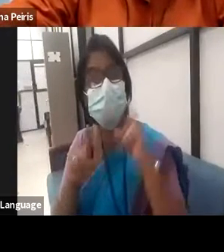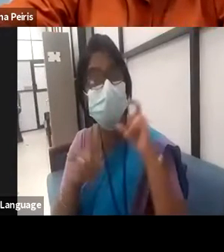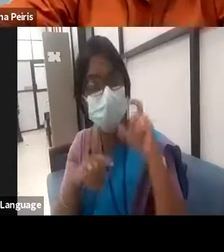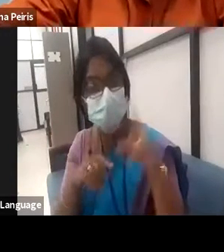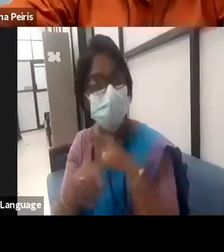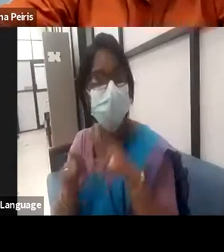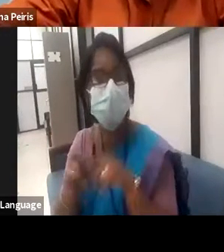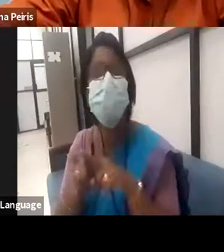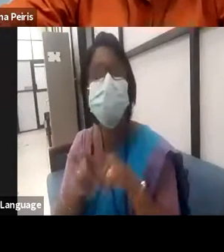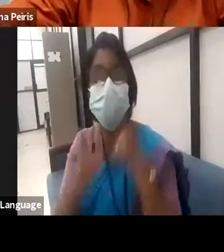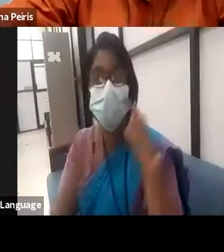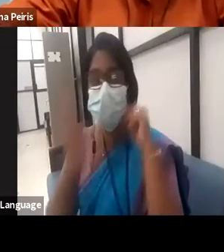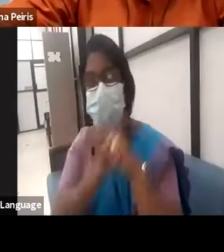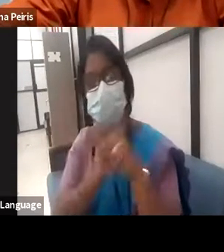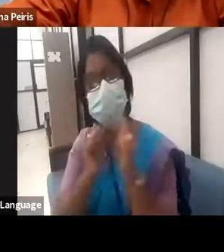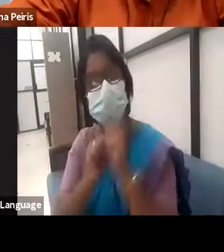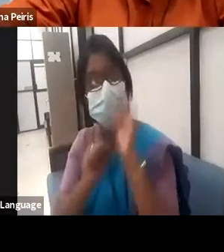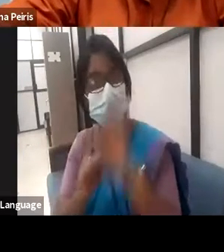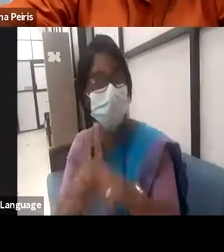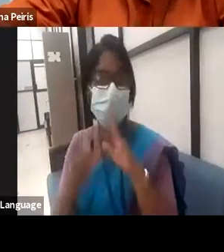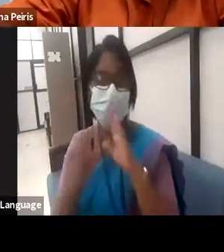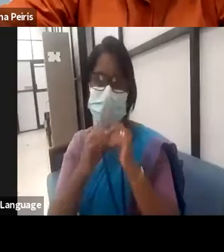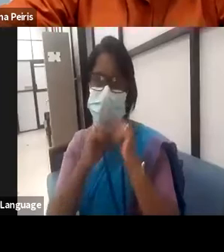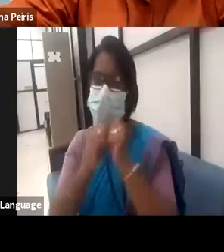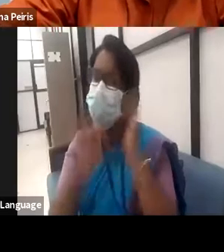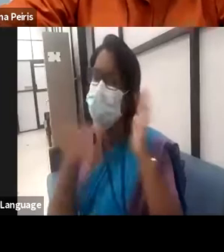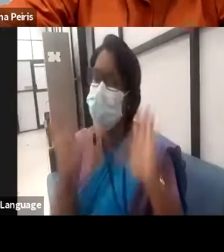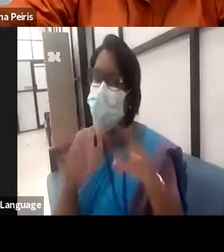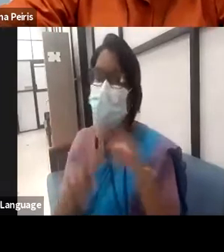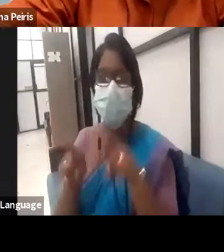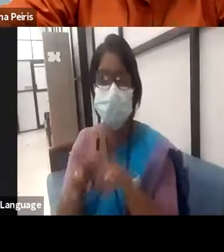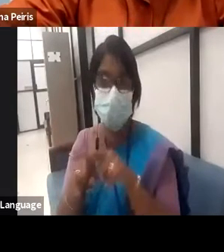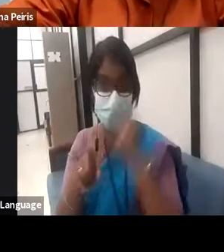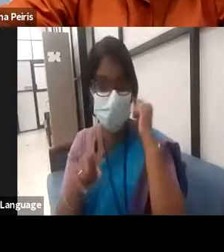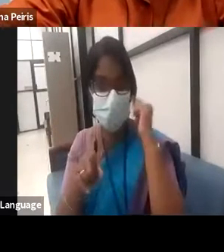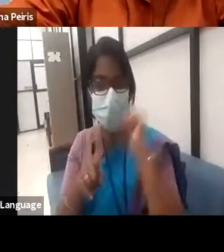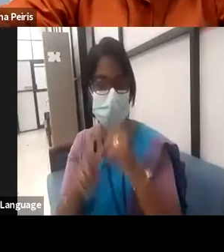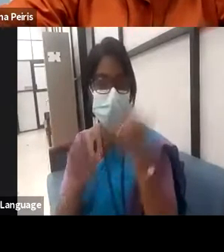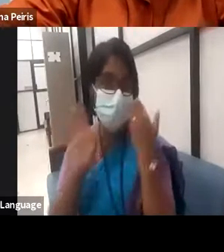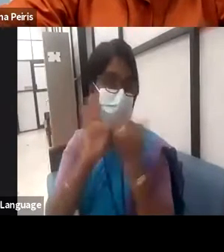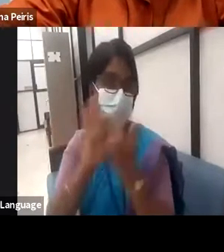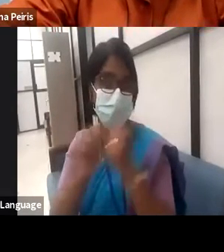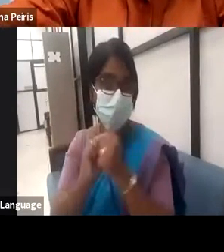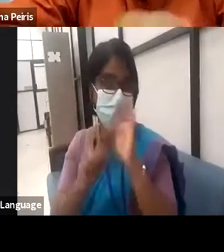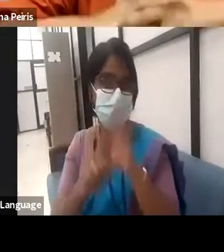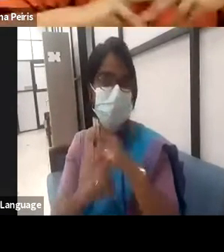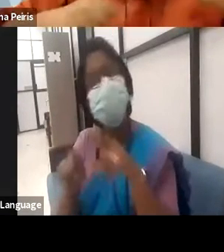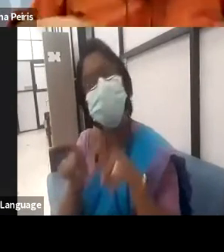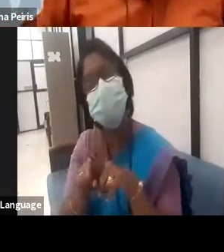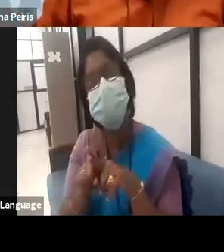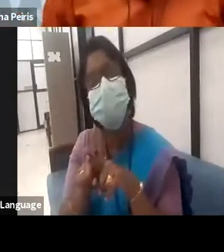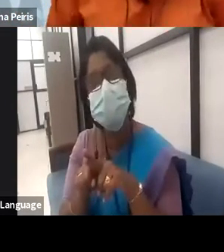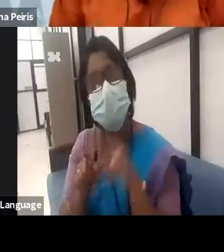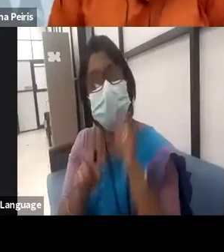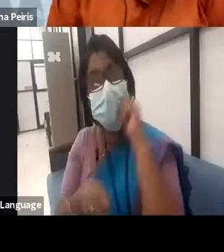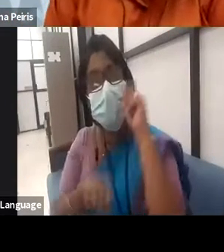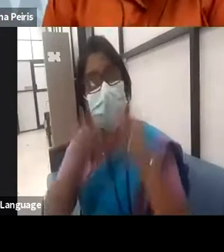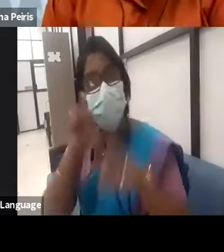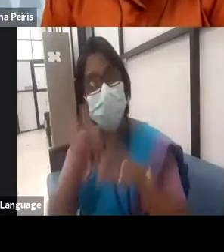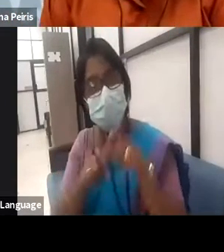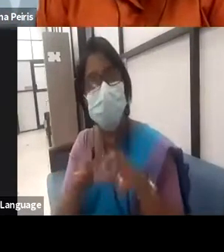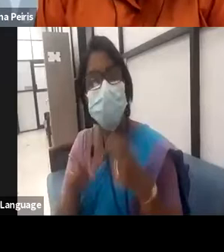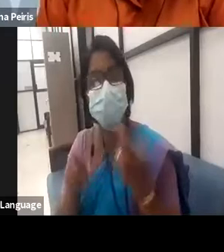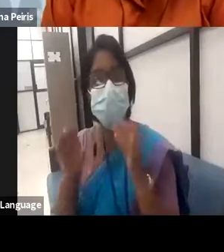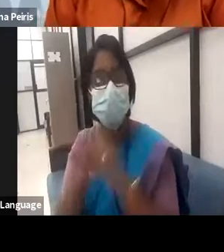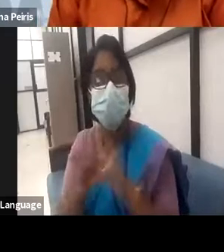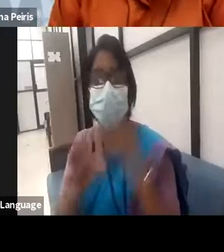enterprise. And that's exactly what you highlighted, from people to understanding the planet issues, understanding the